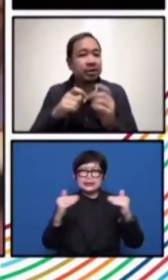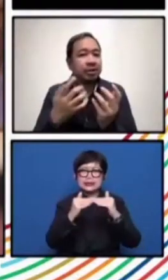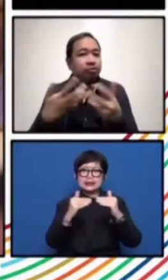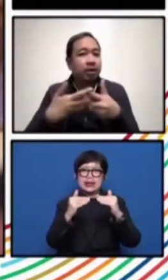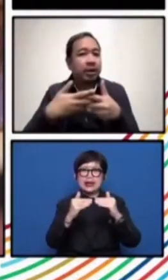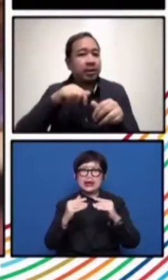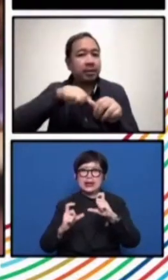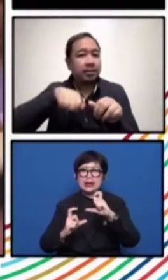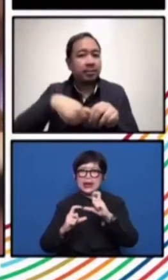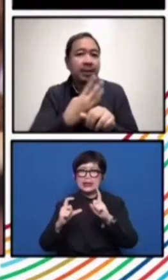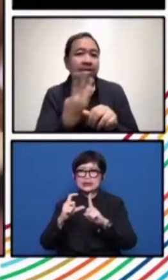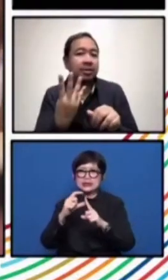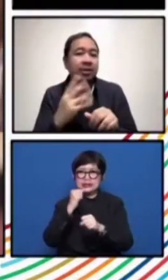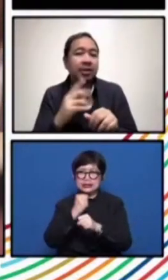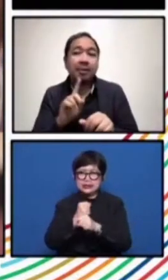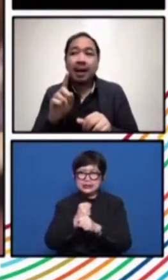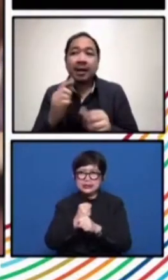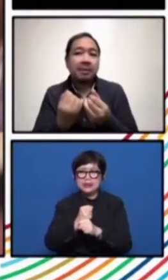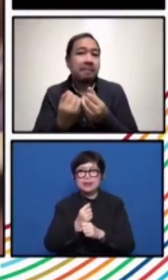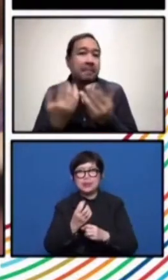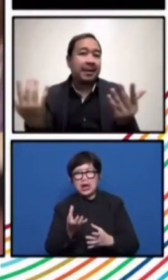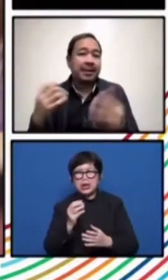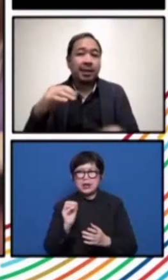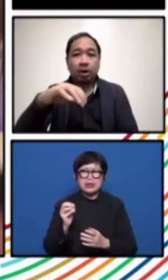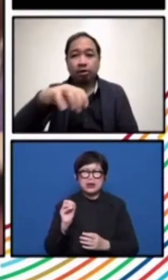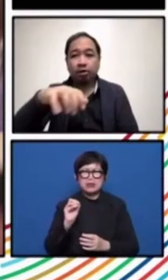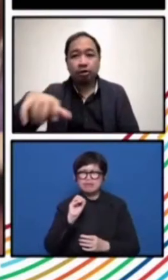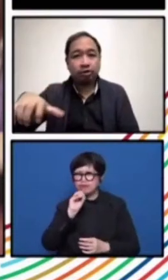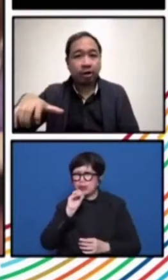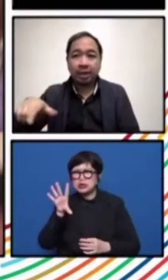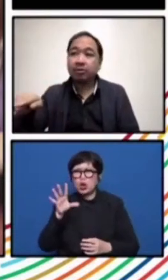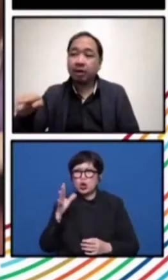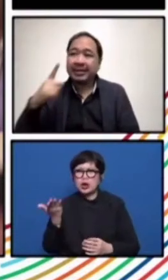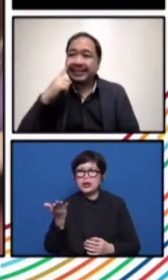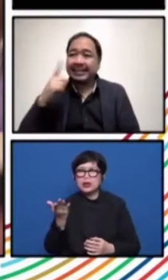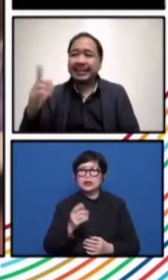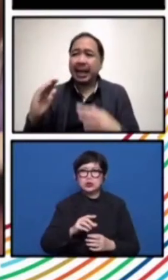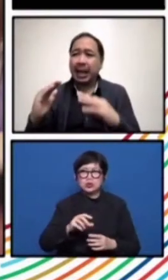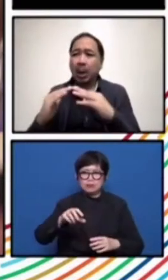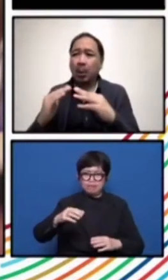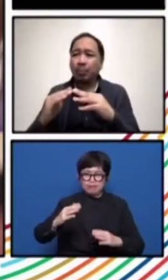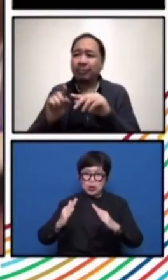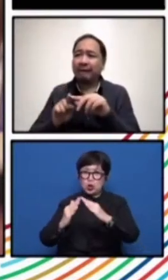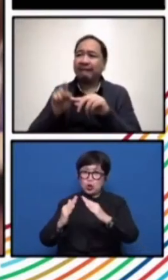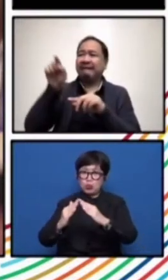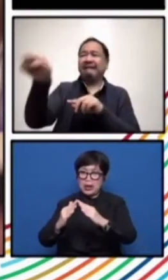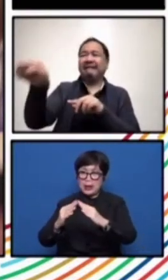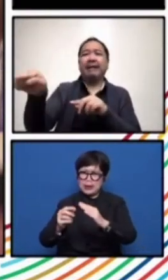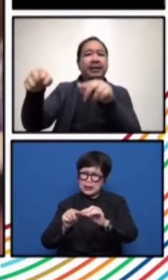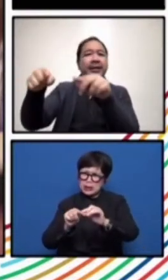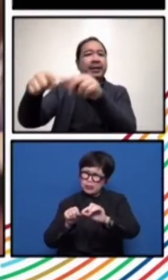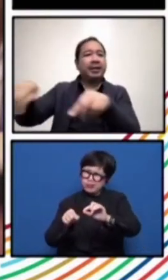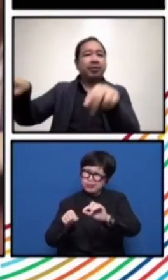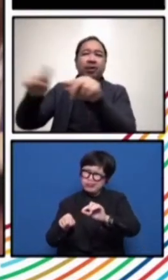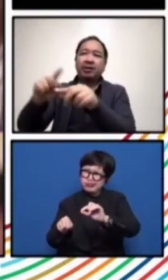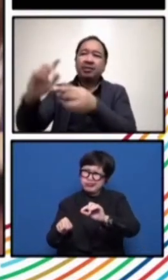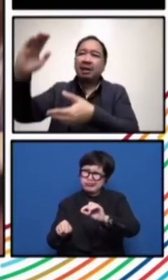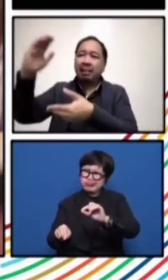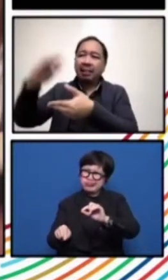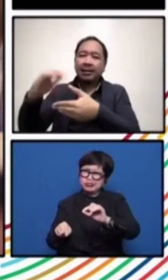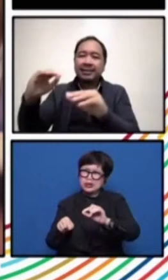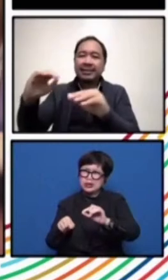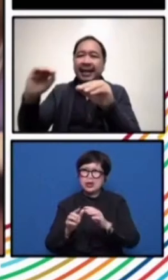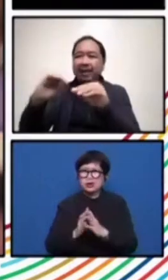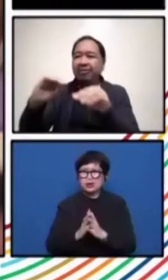respondents especially those who are living in a remote areas with the less education have had the